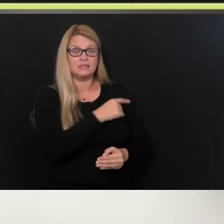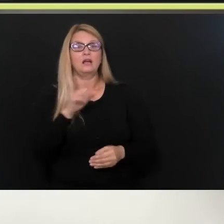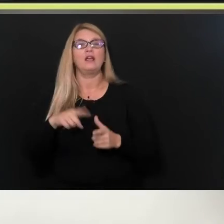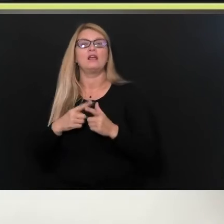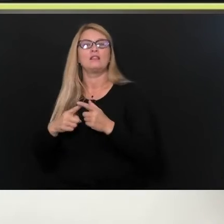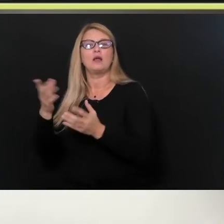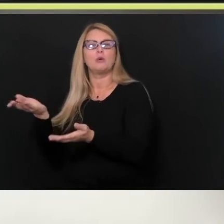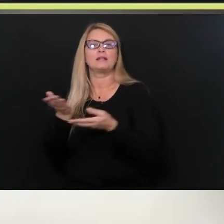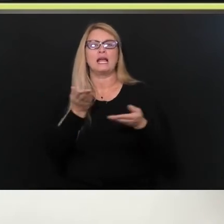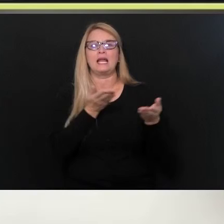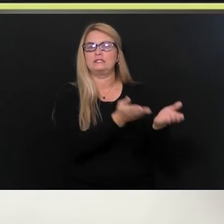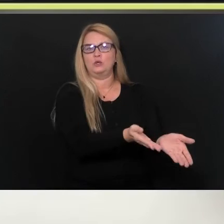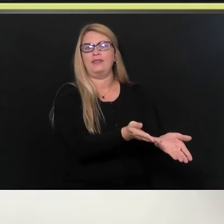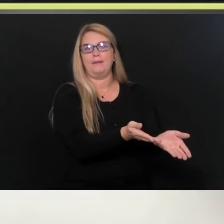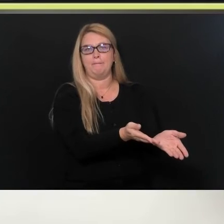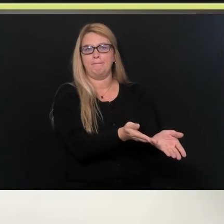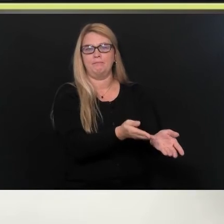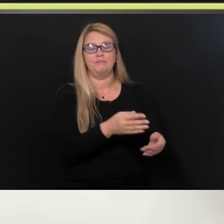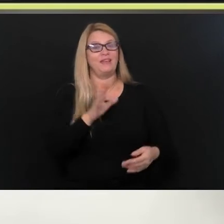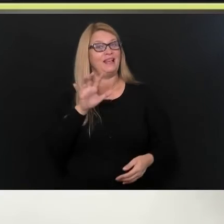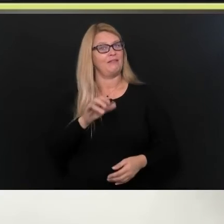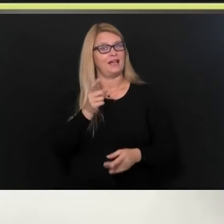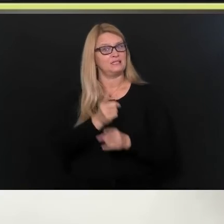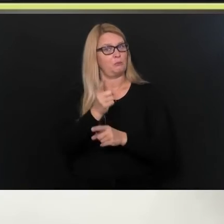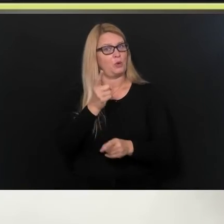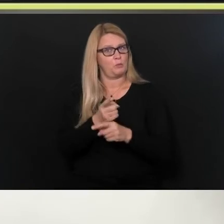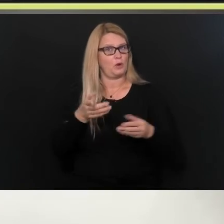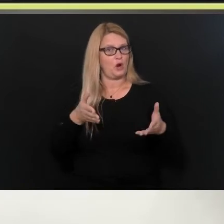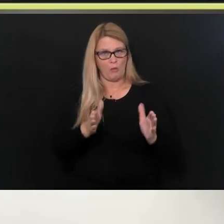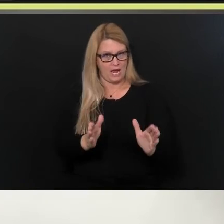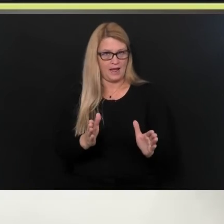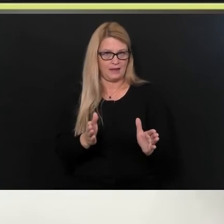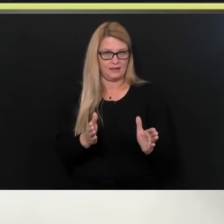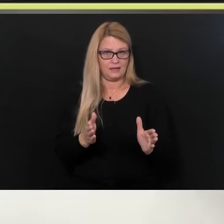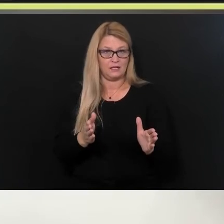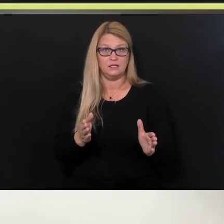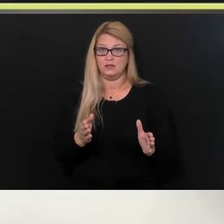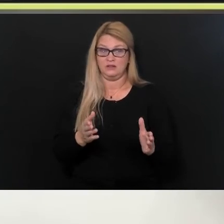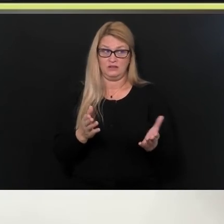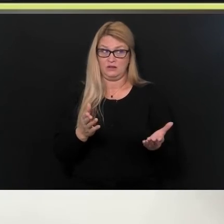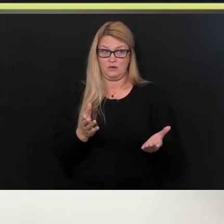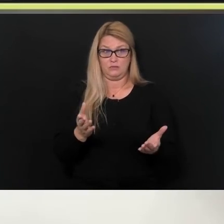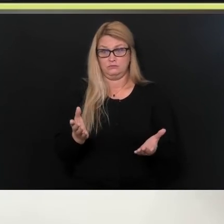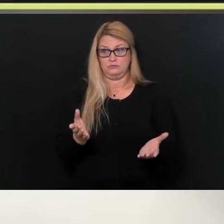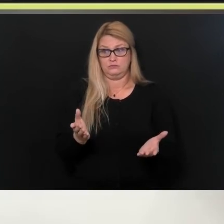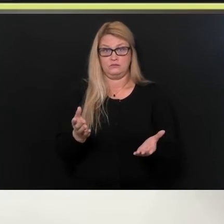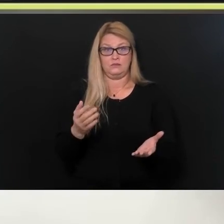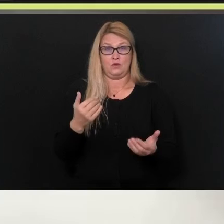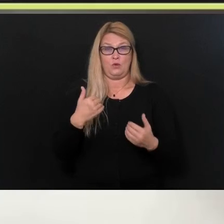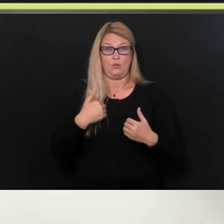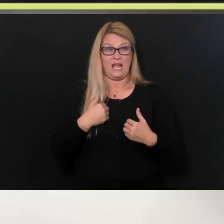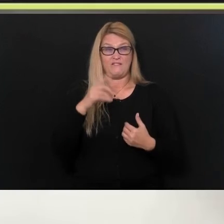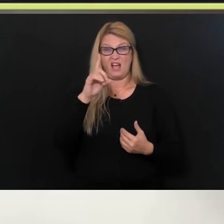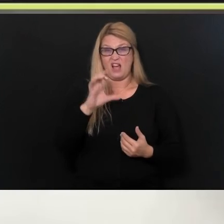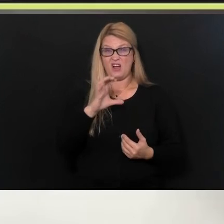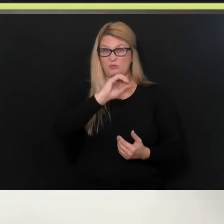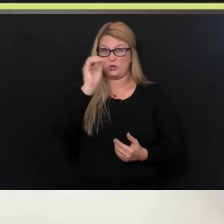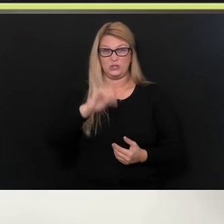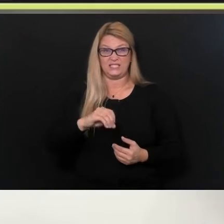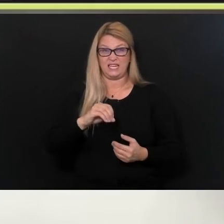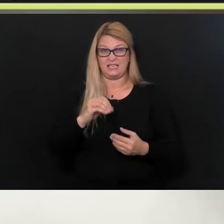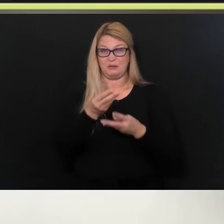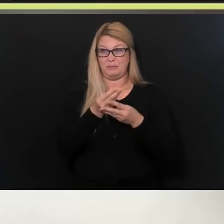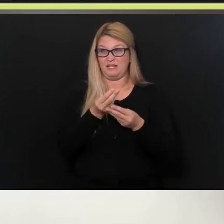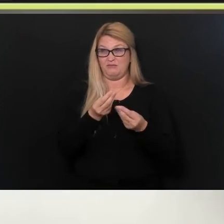vaccine is the appropriate way for us to handle that. We're on track to execute 100% of our first group